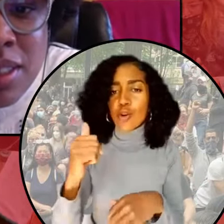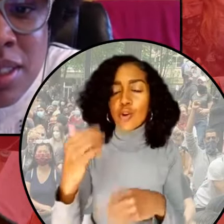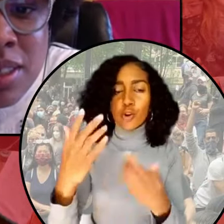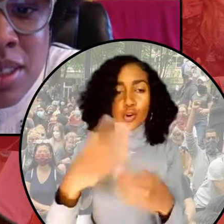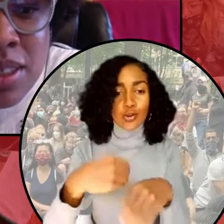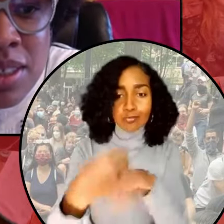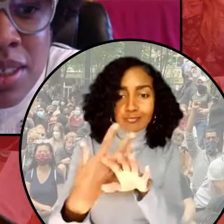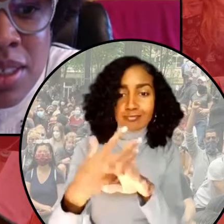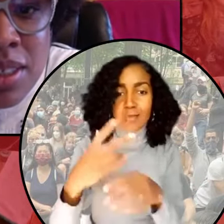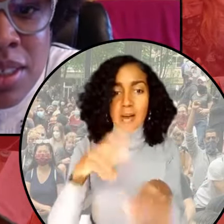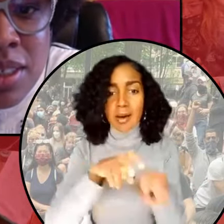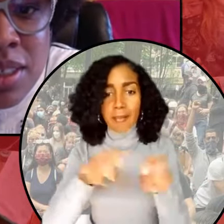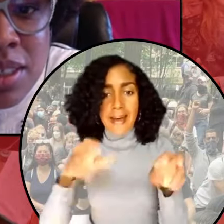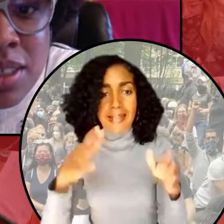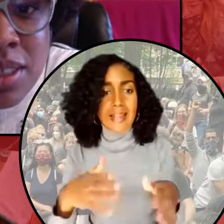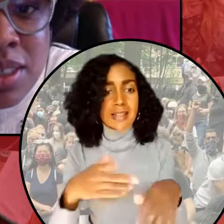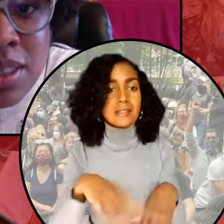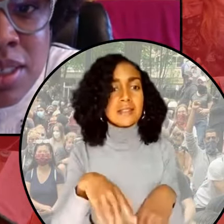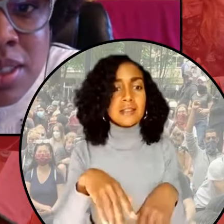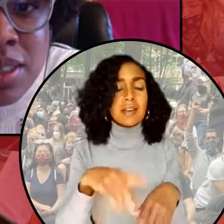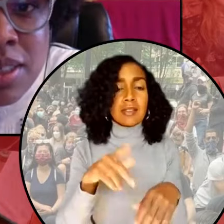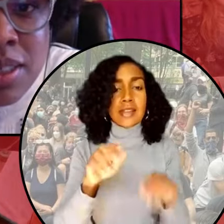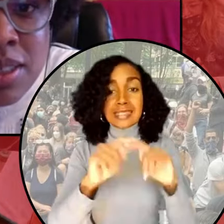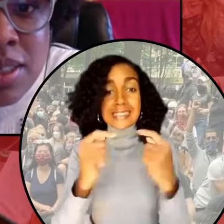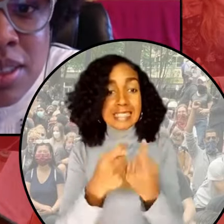interpreting with the sign language.